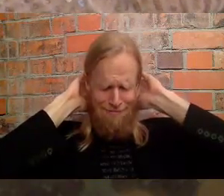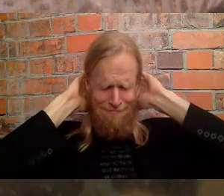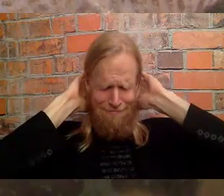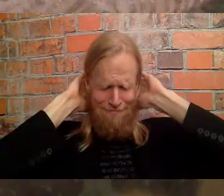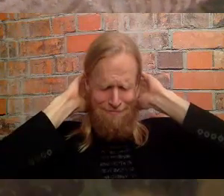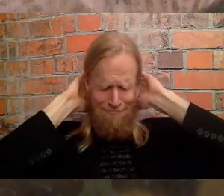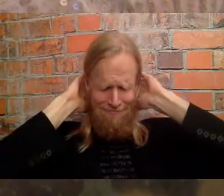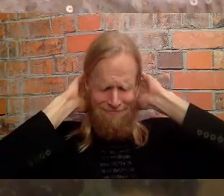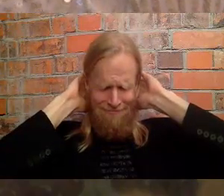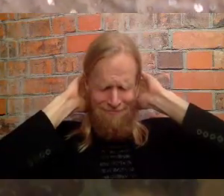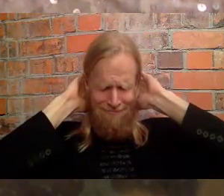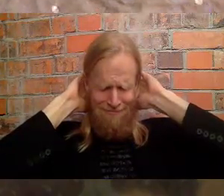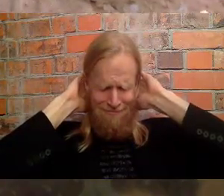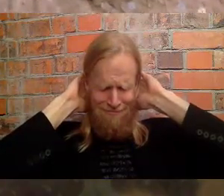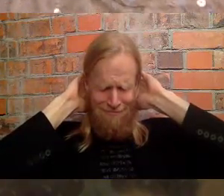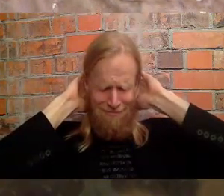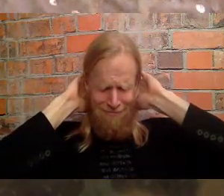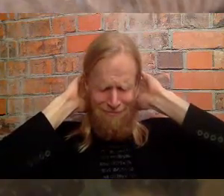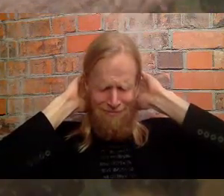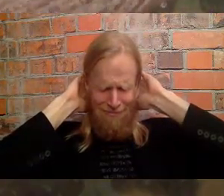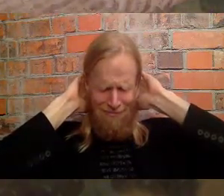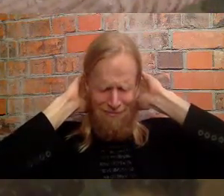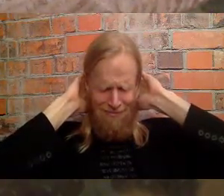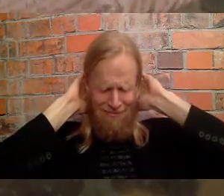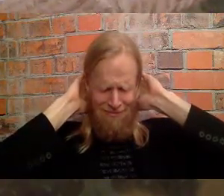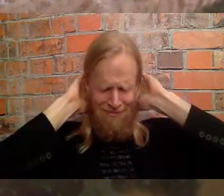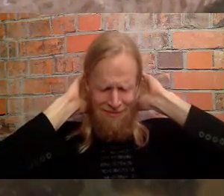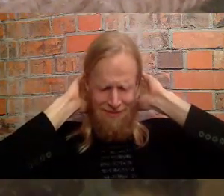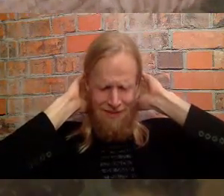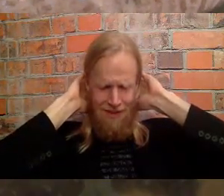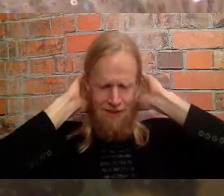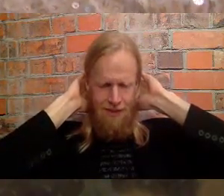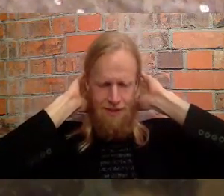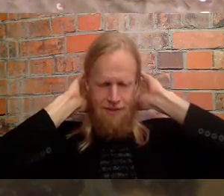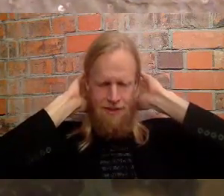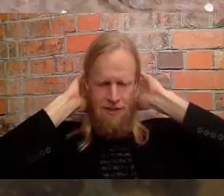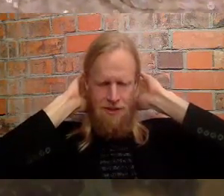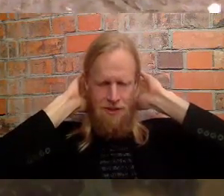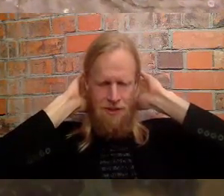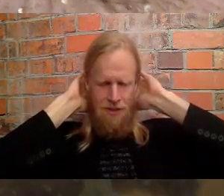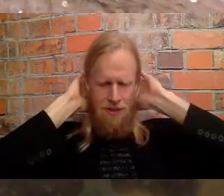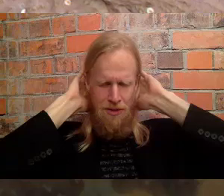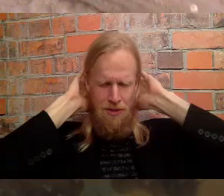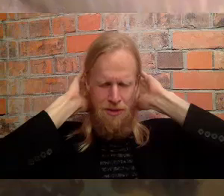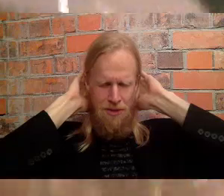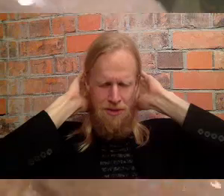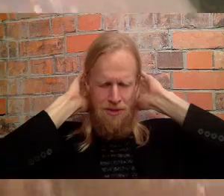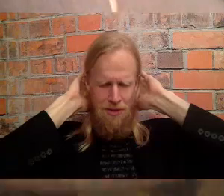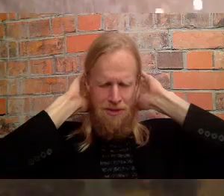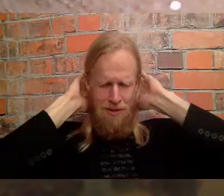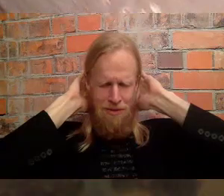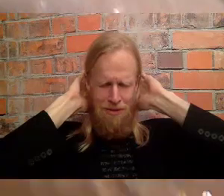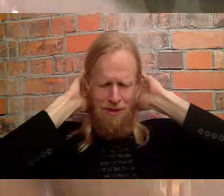hours, weeks, months, and days that I had here?